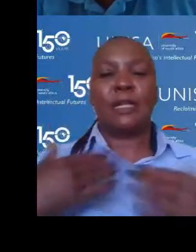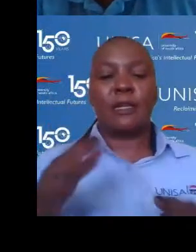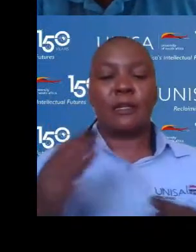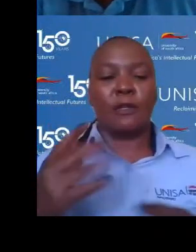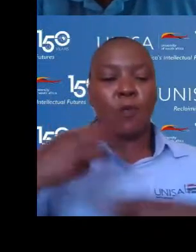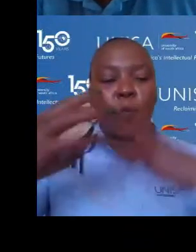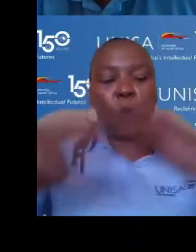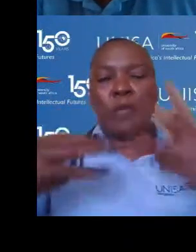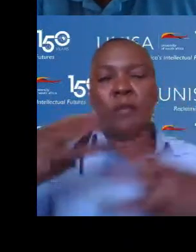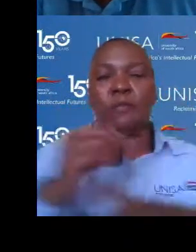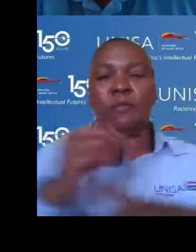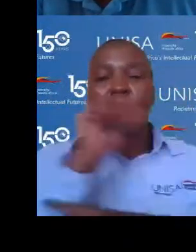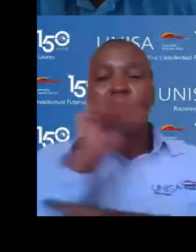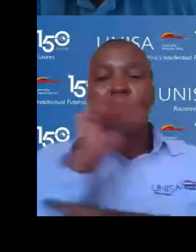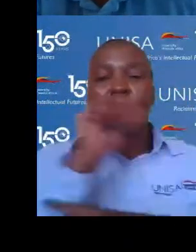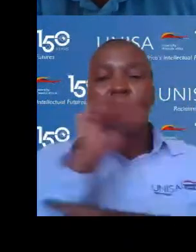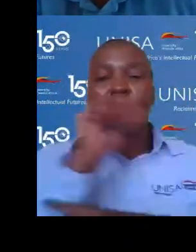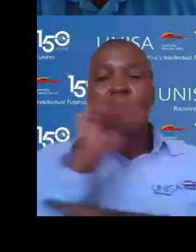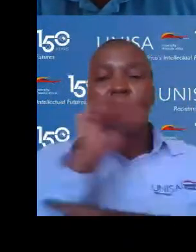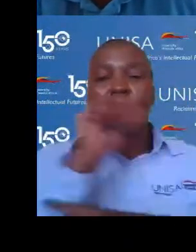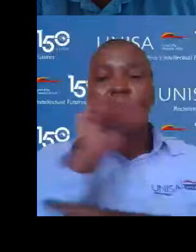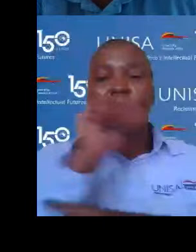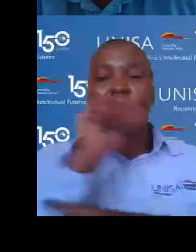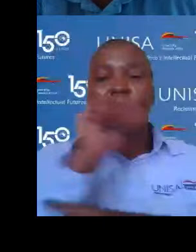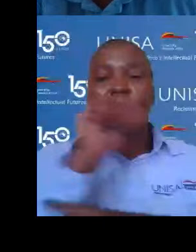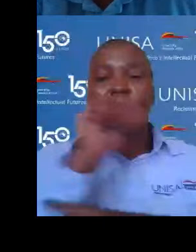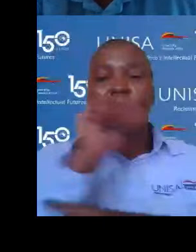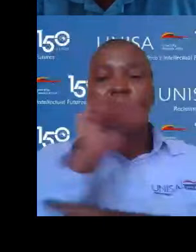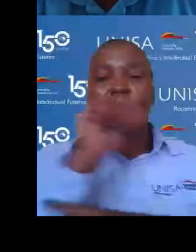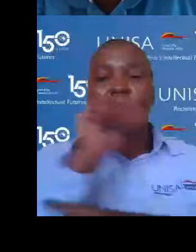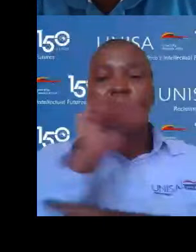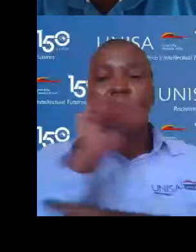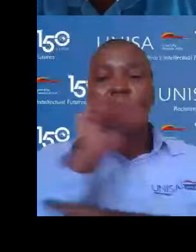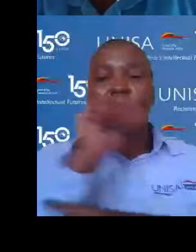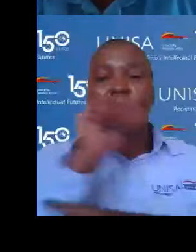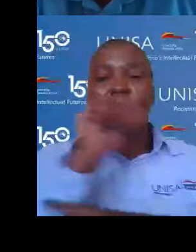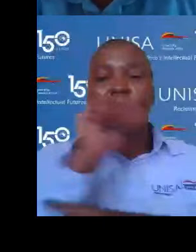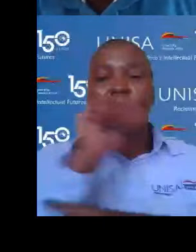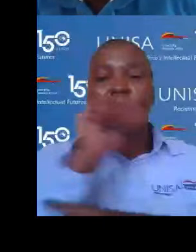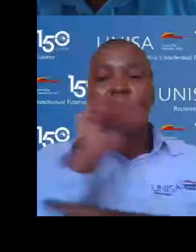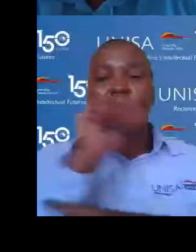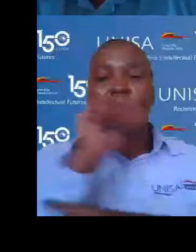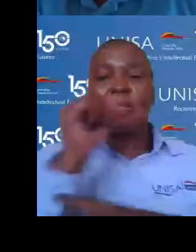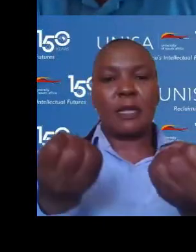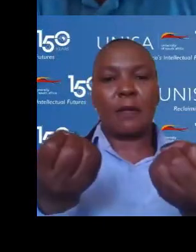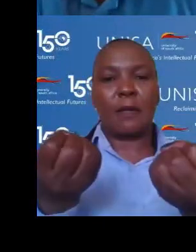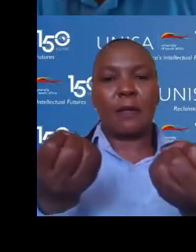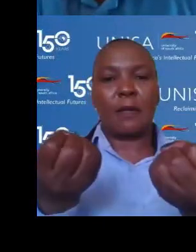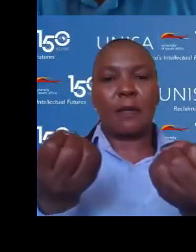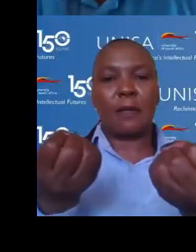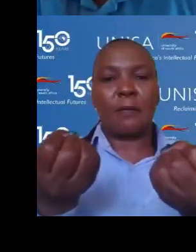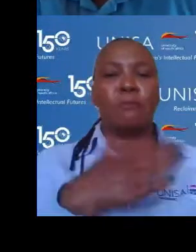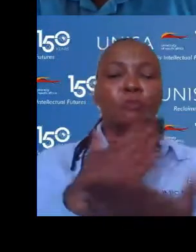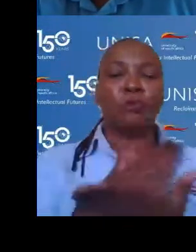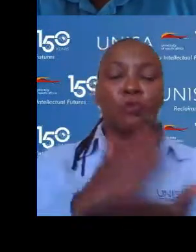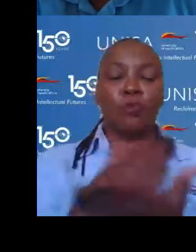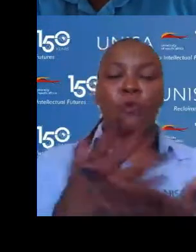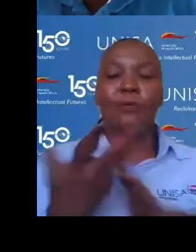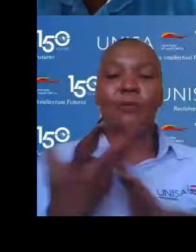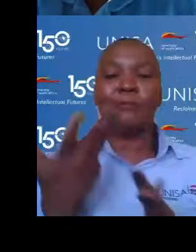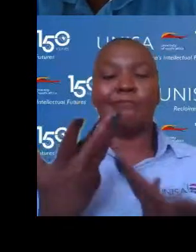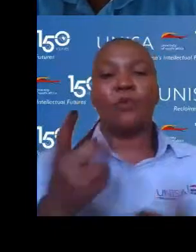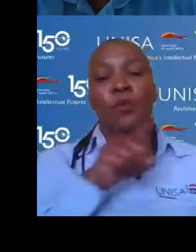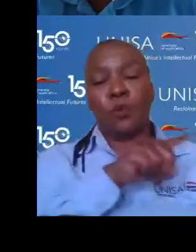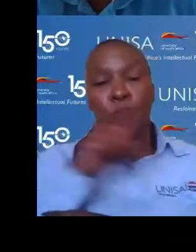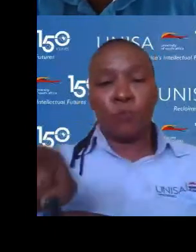assignments, something just happened to disrupt them from submitting. So please just make sure that you